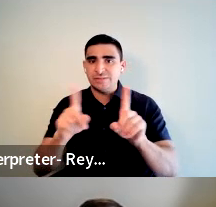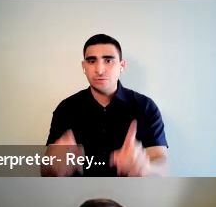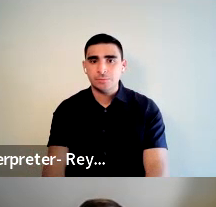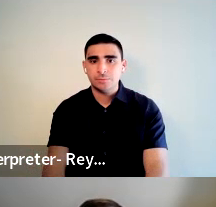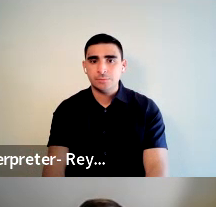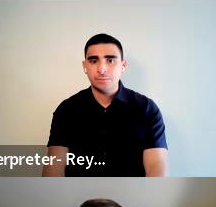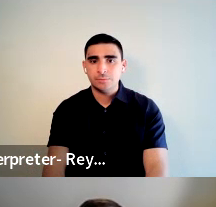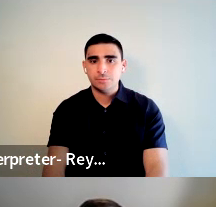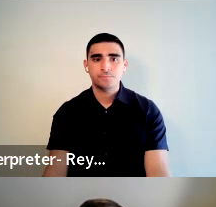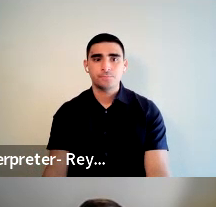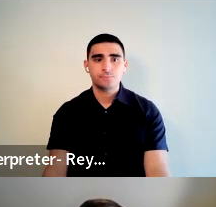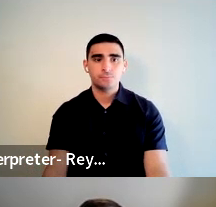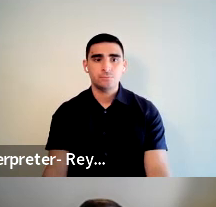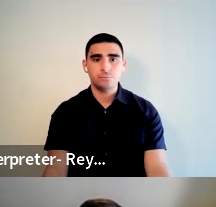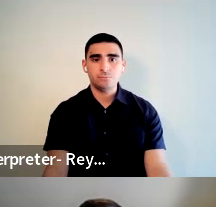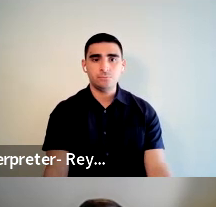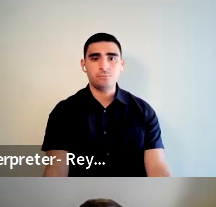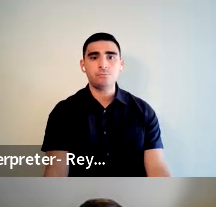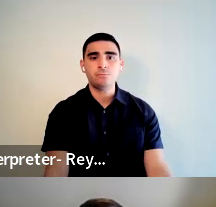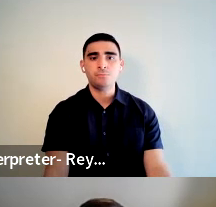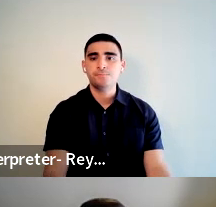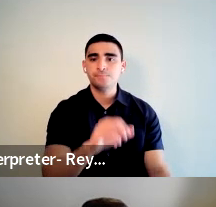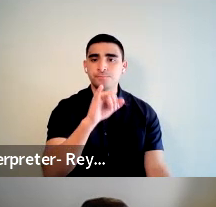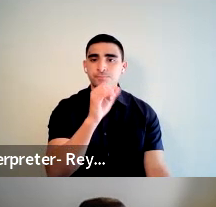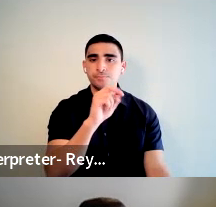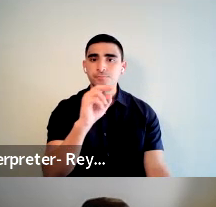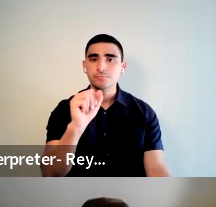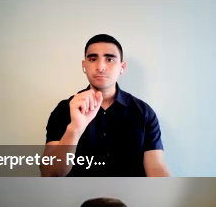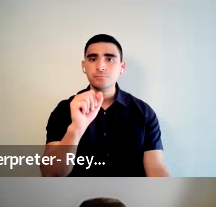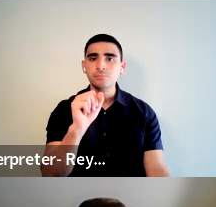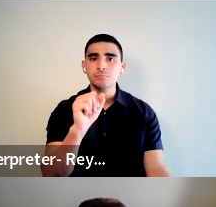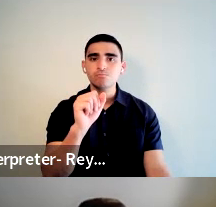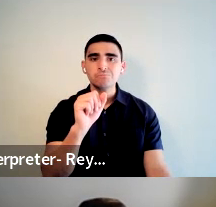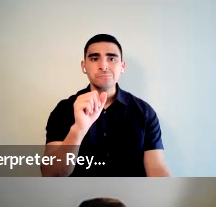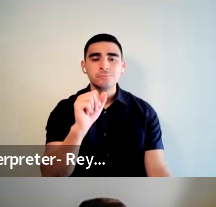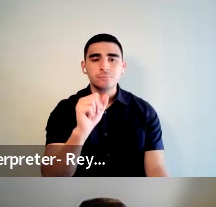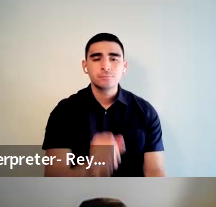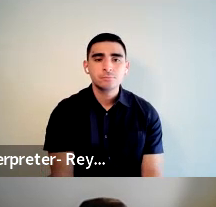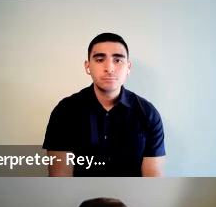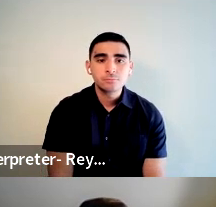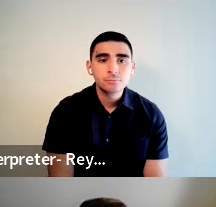Jen, I wanted to invite you, and then Katrina, I see that your hand is up.